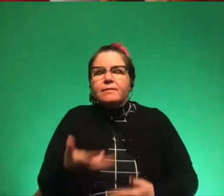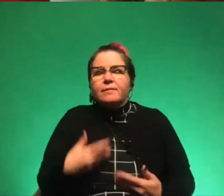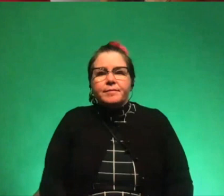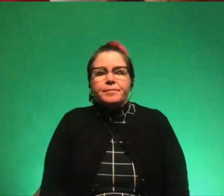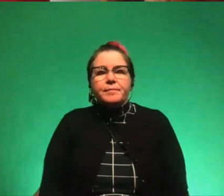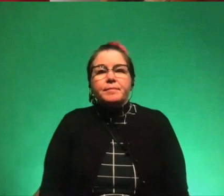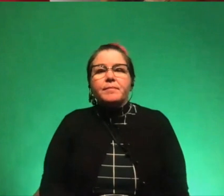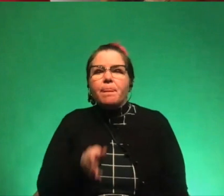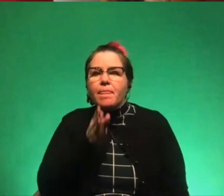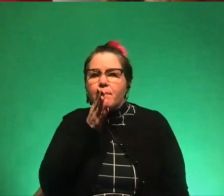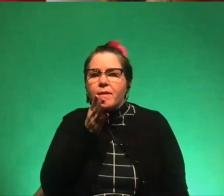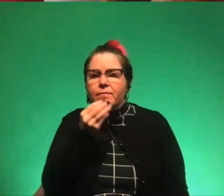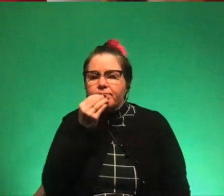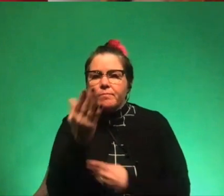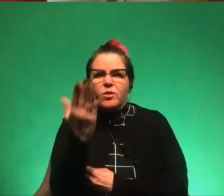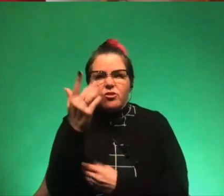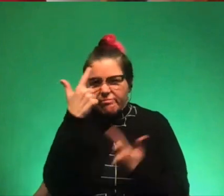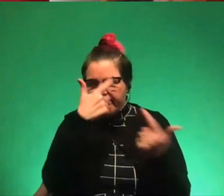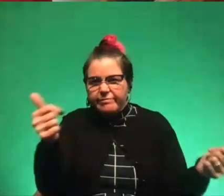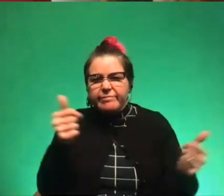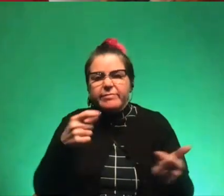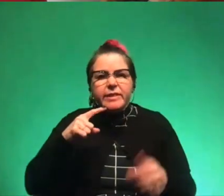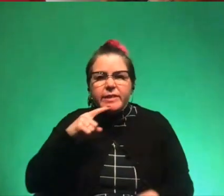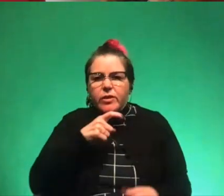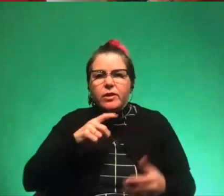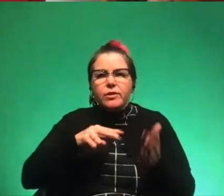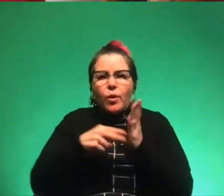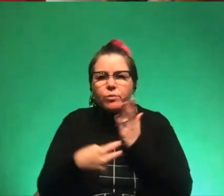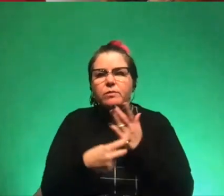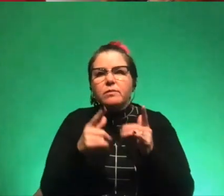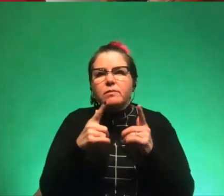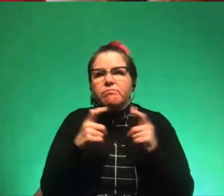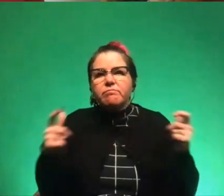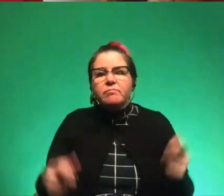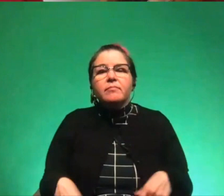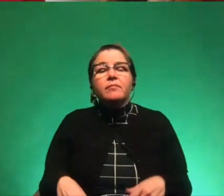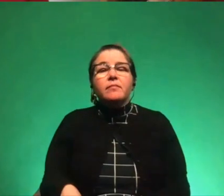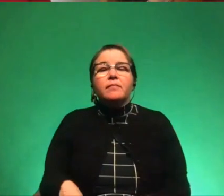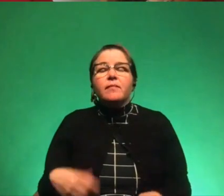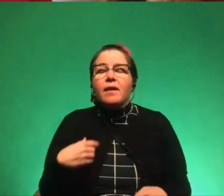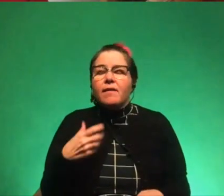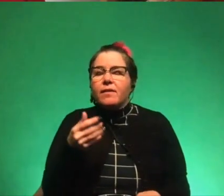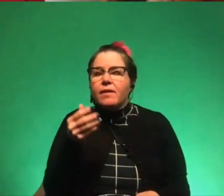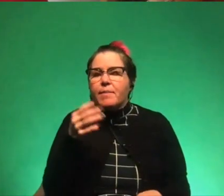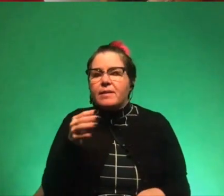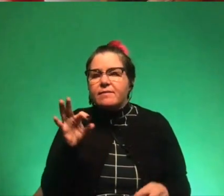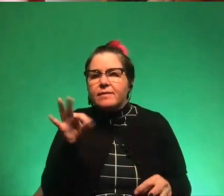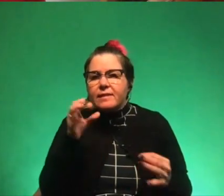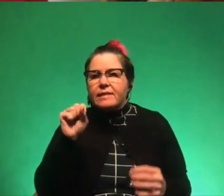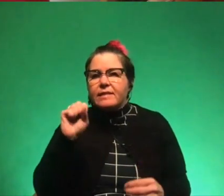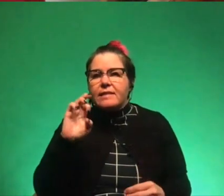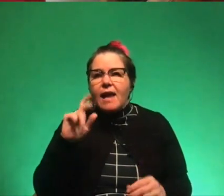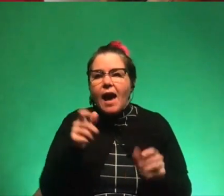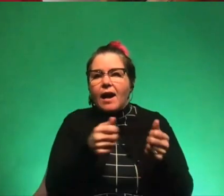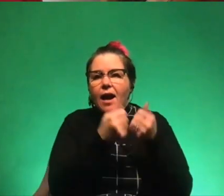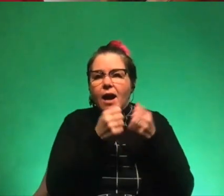cold. And breakfast is kind of just like help yourself to cereals and toast and things like that. But there's an amazing snack kind of cupboard or corner where you